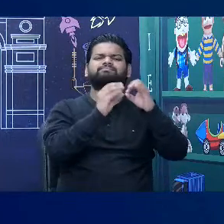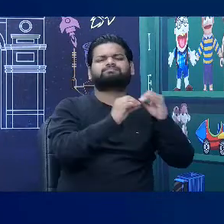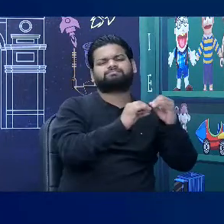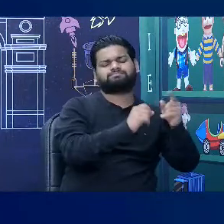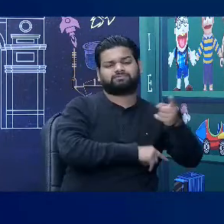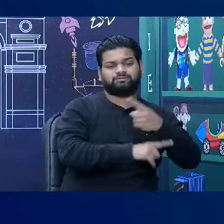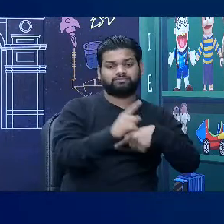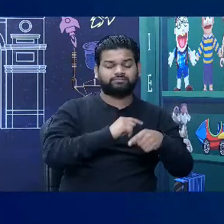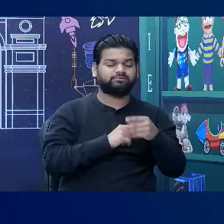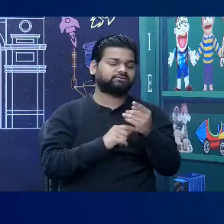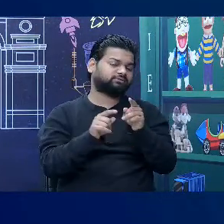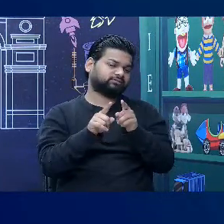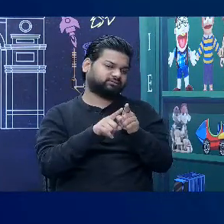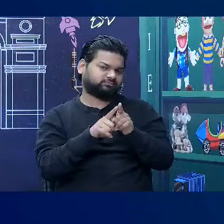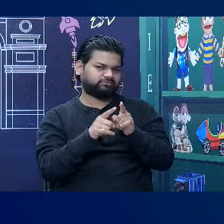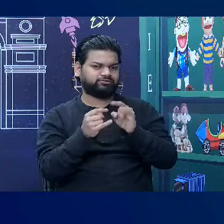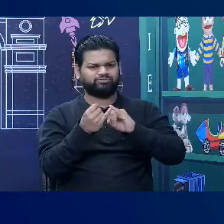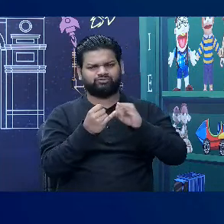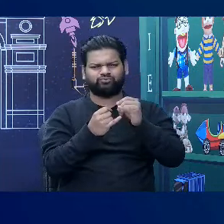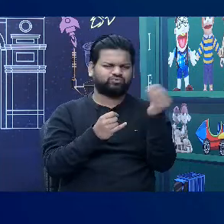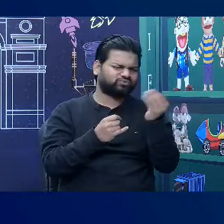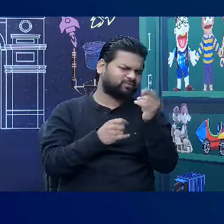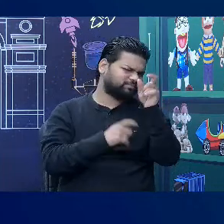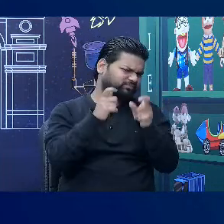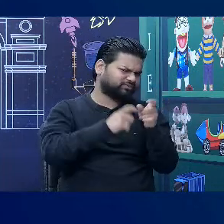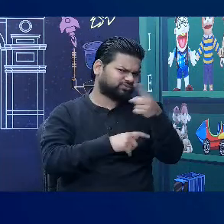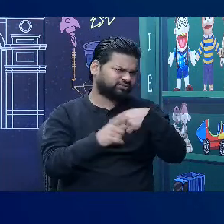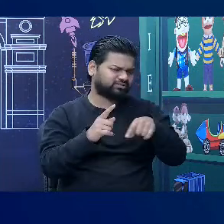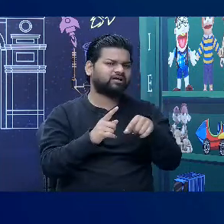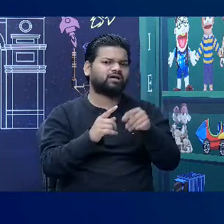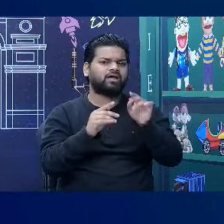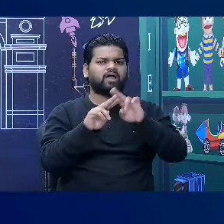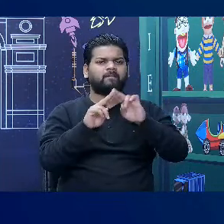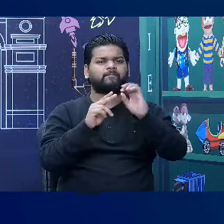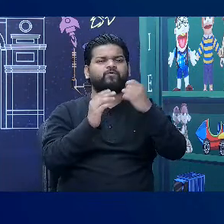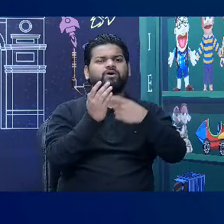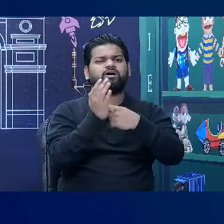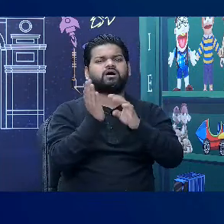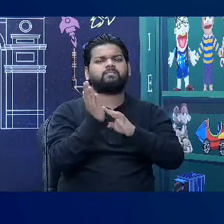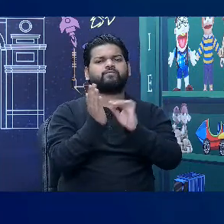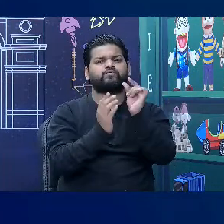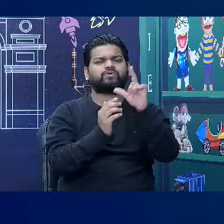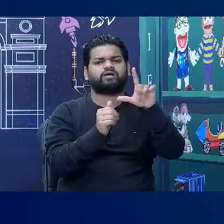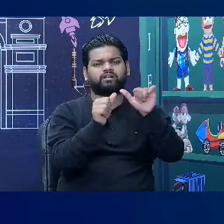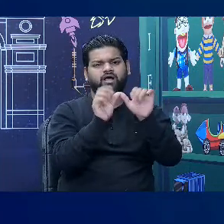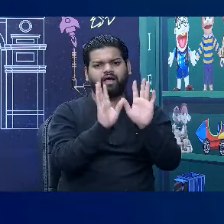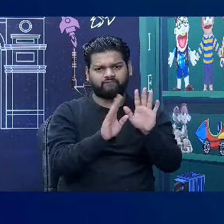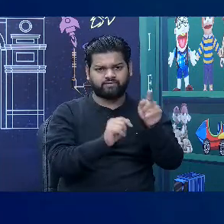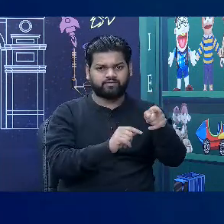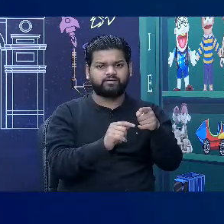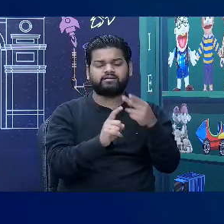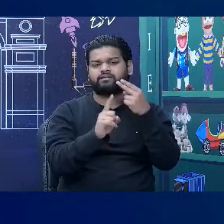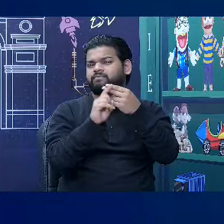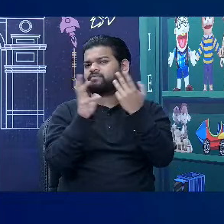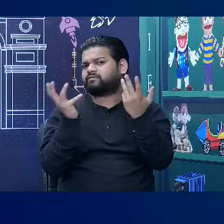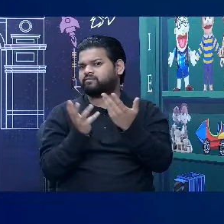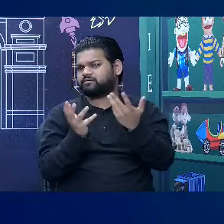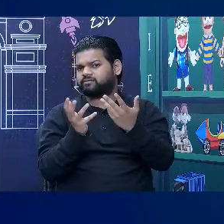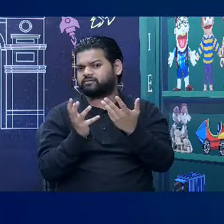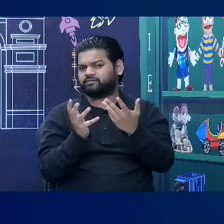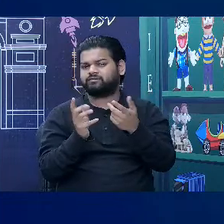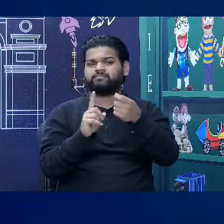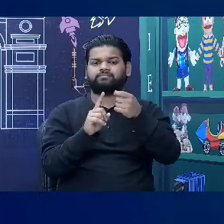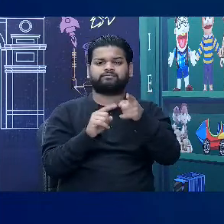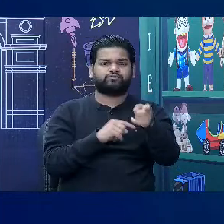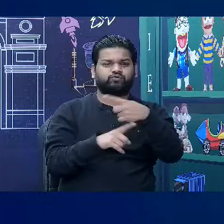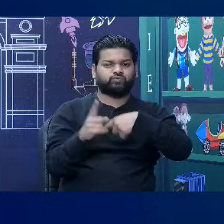some people have. This is one formula. How? Okay. S reminds us of sin theta, P reminds us of